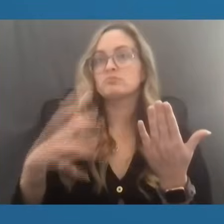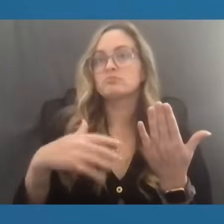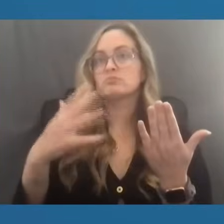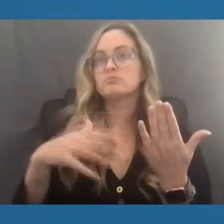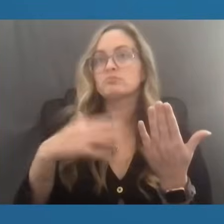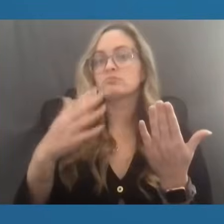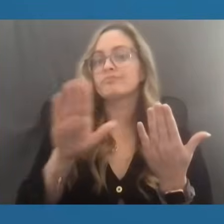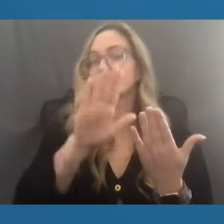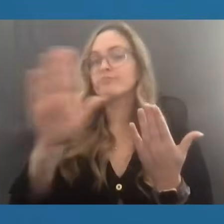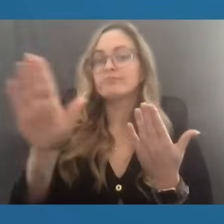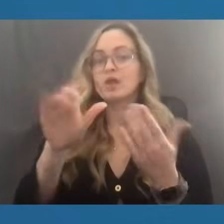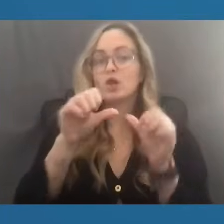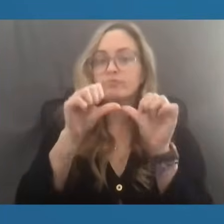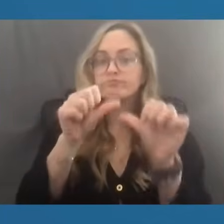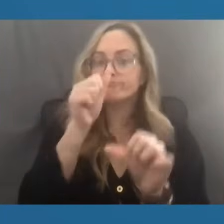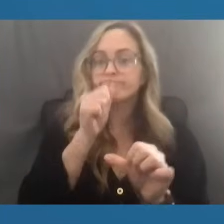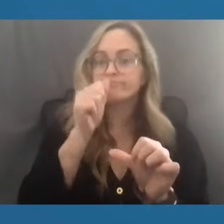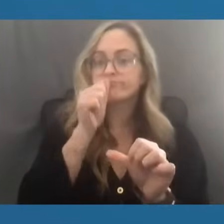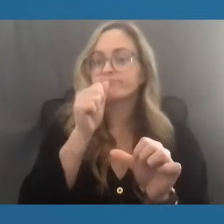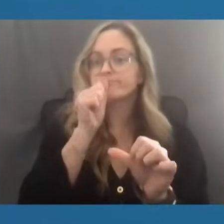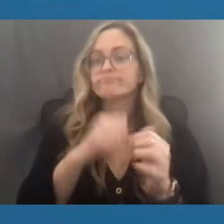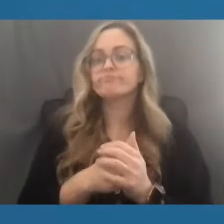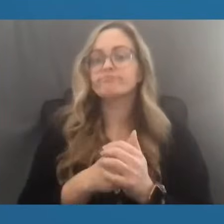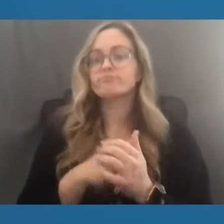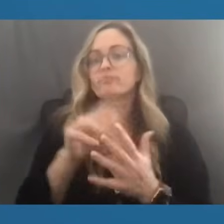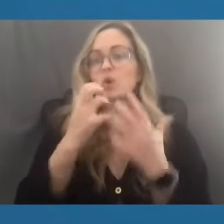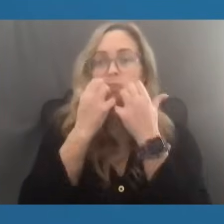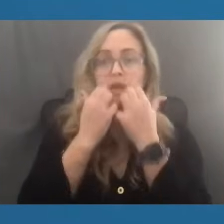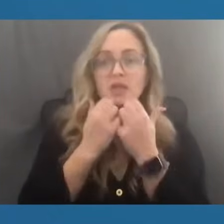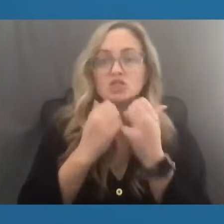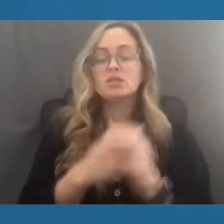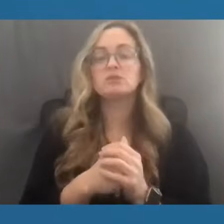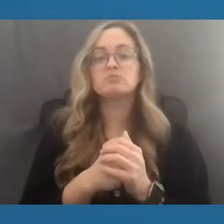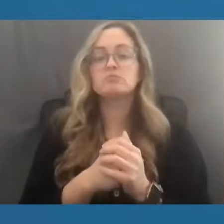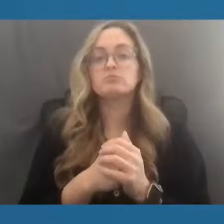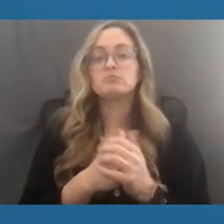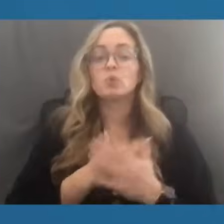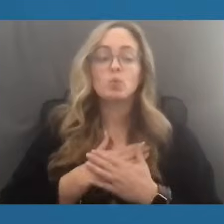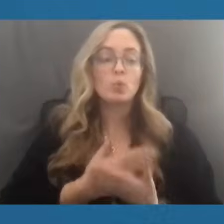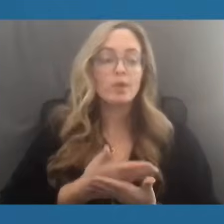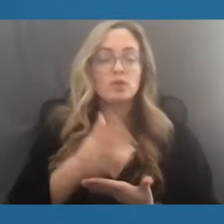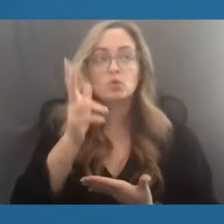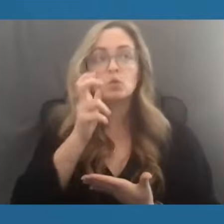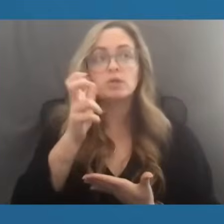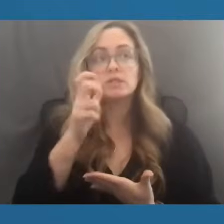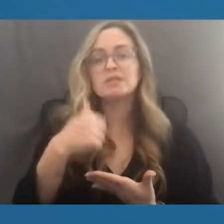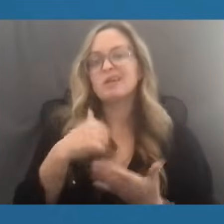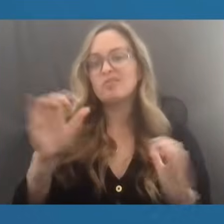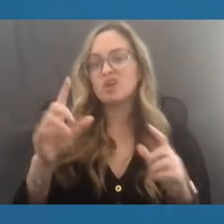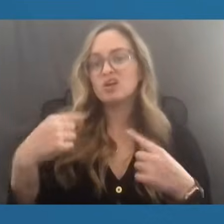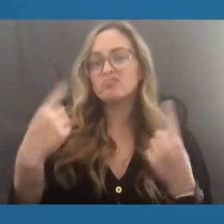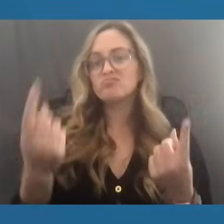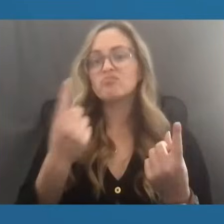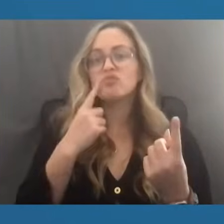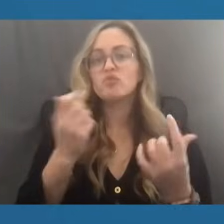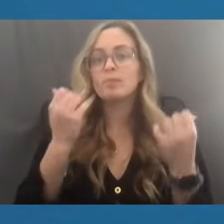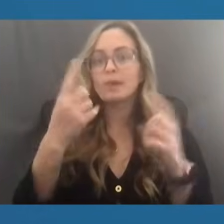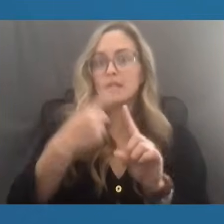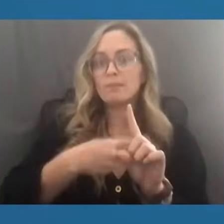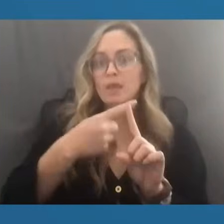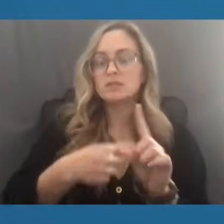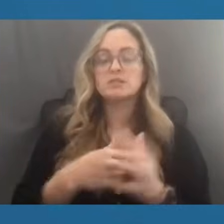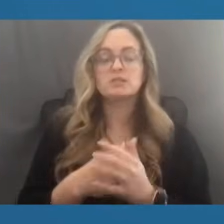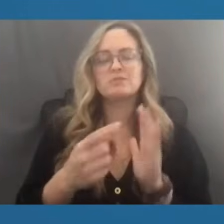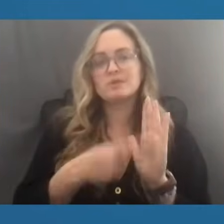their perseverance, their passion, their willingness to listen, as I have done for many months,